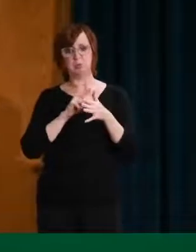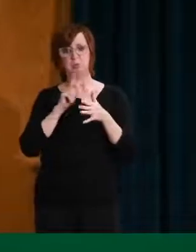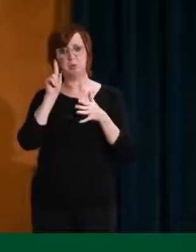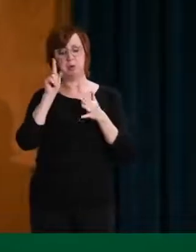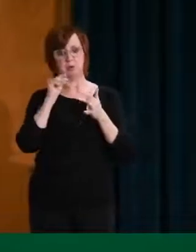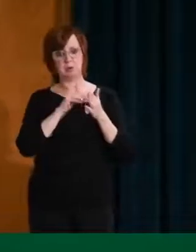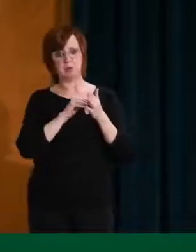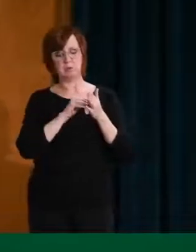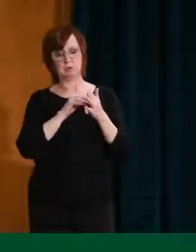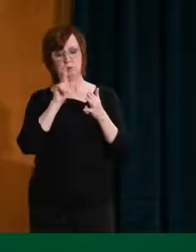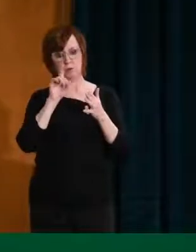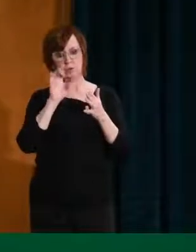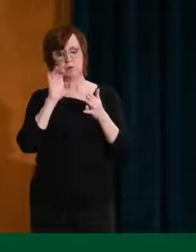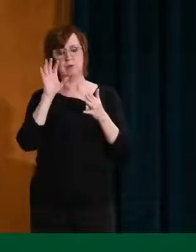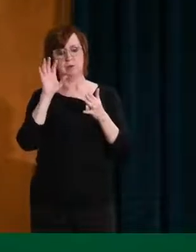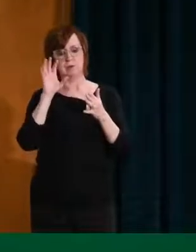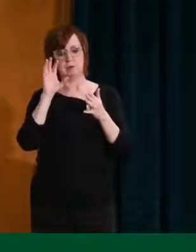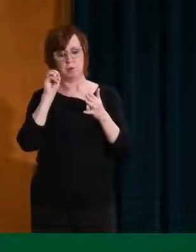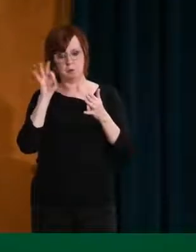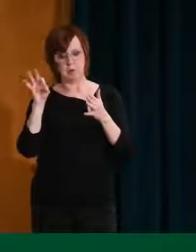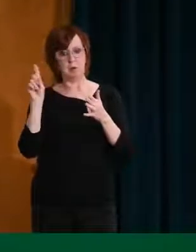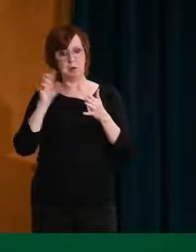1,109 in Regina,